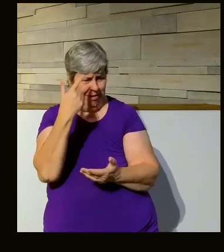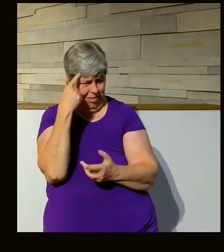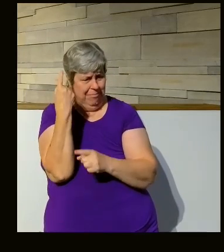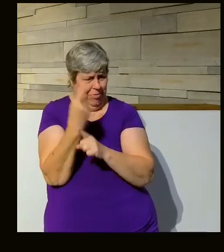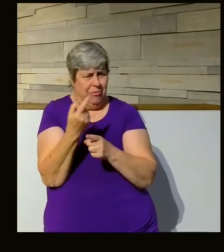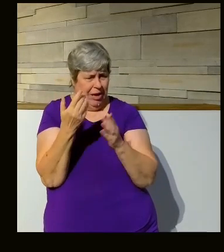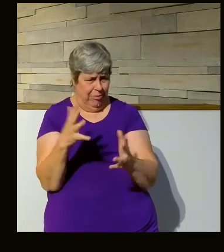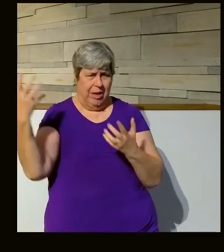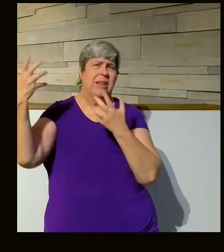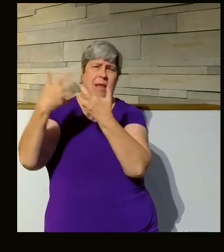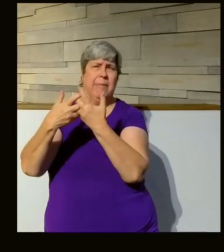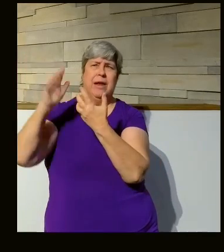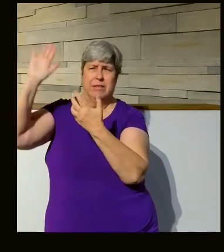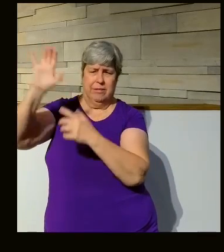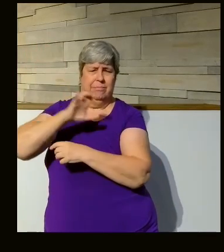that matches who he is.